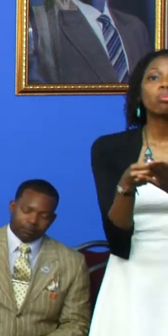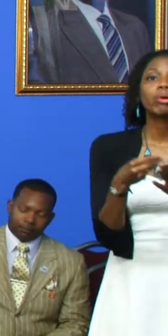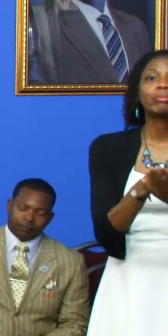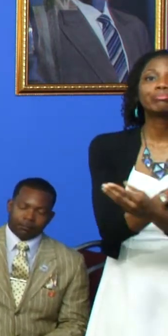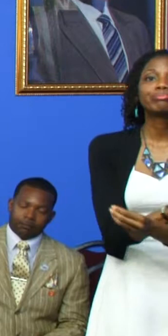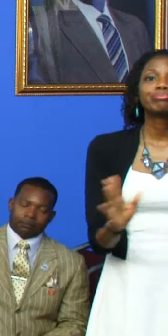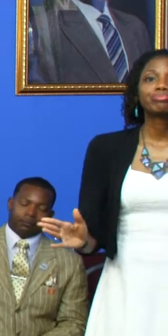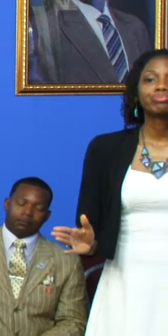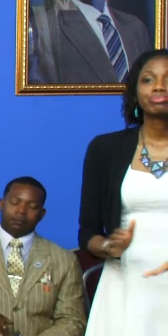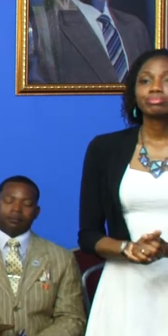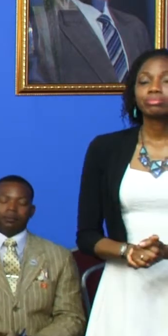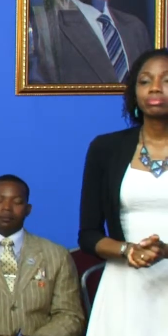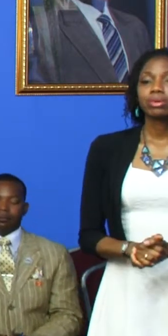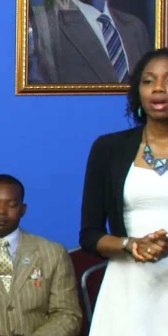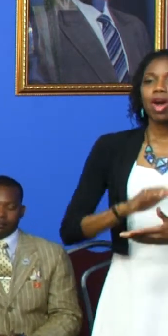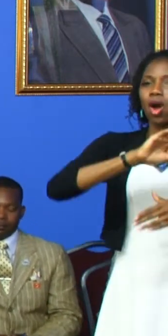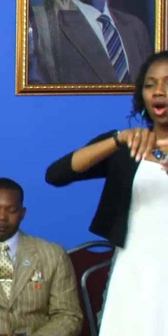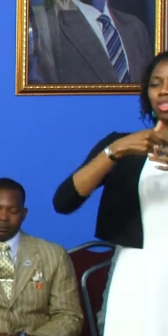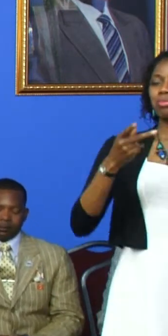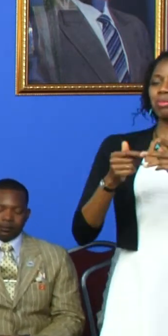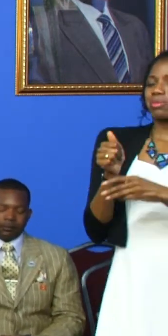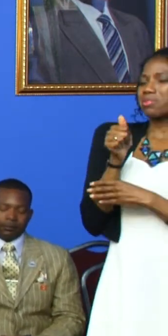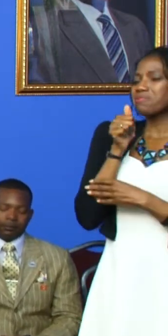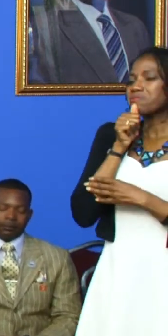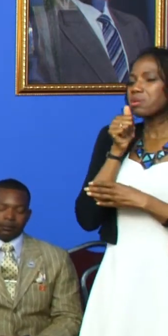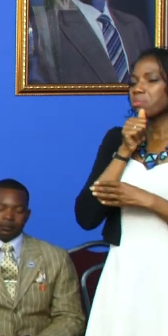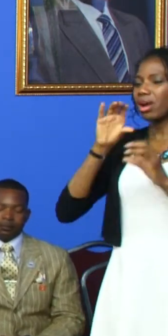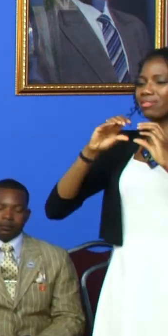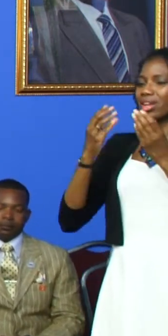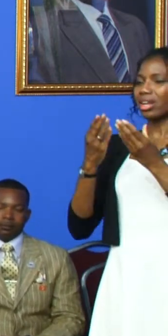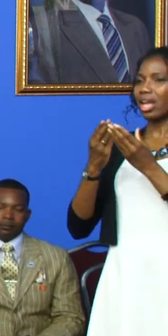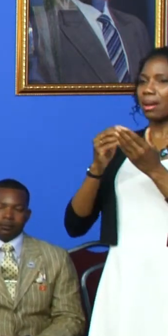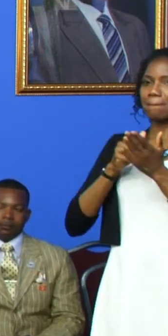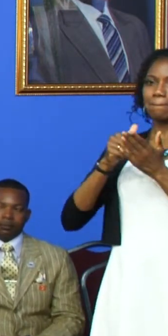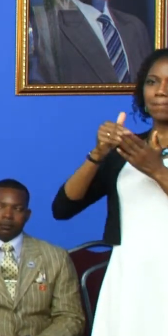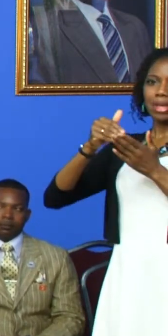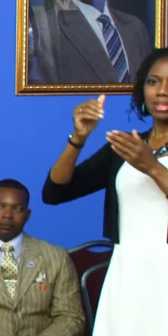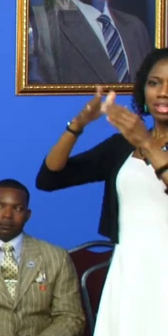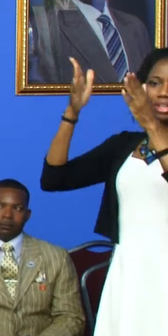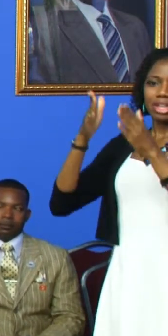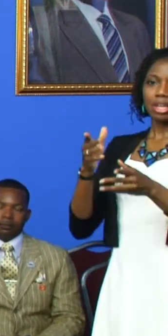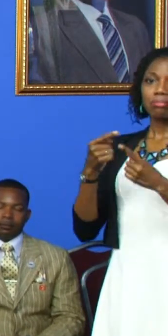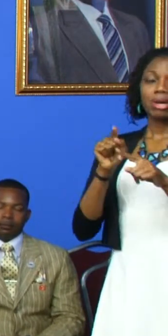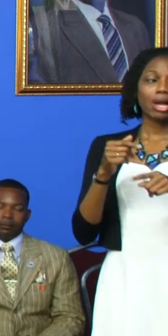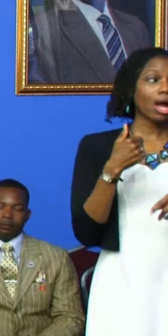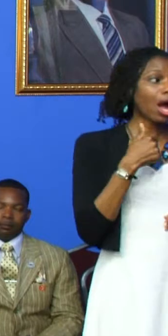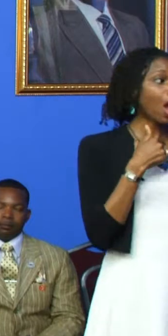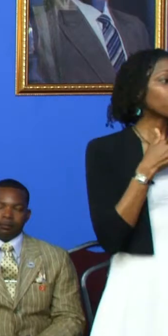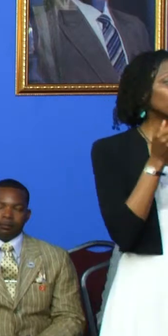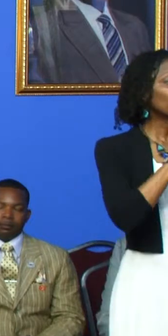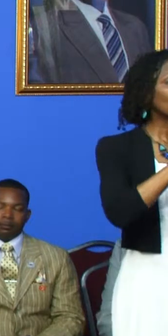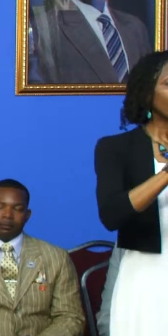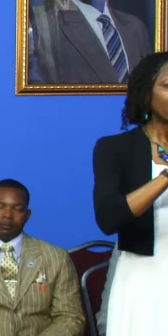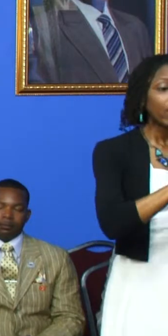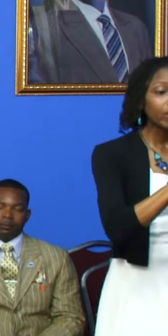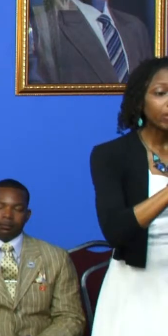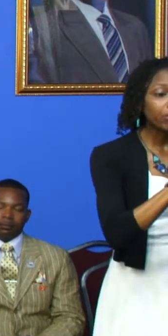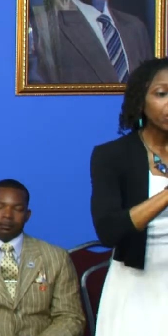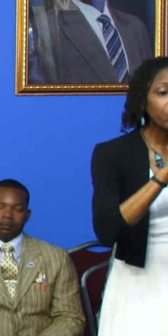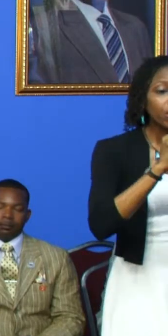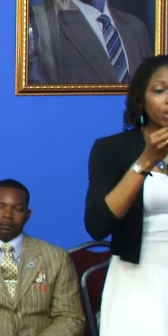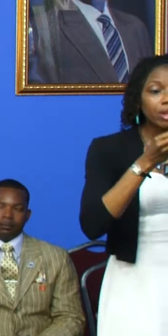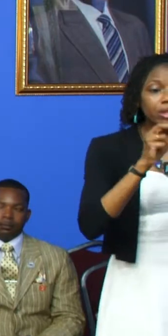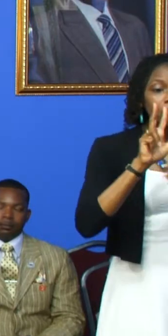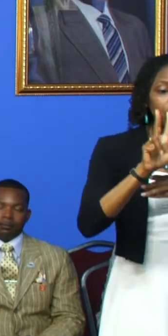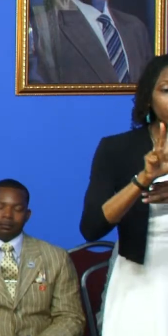Everybody up in the private club, millionaires. You on the number 3 train with an empty attaché